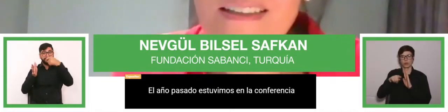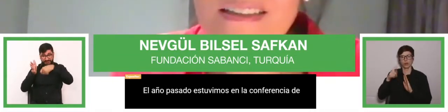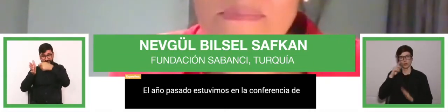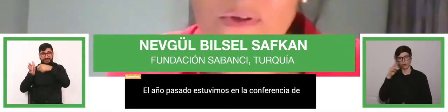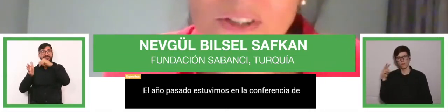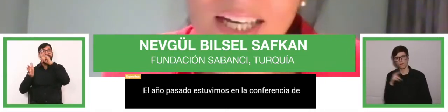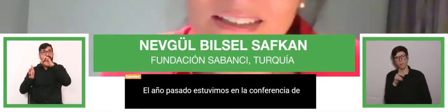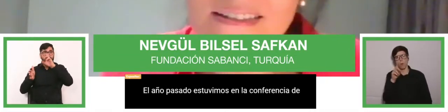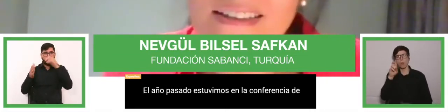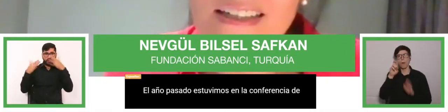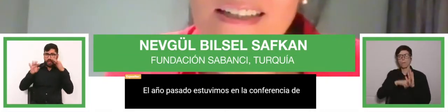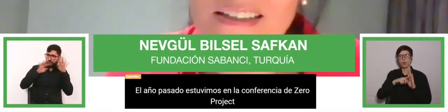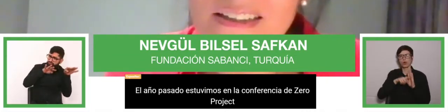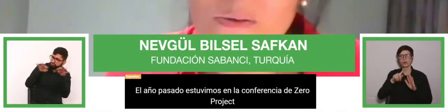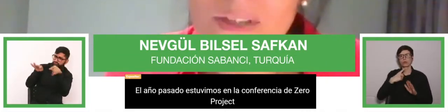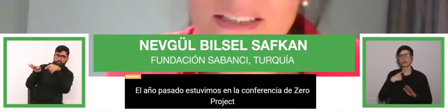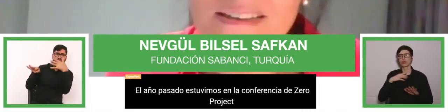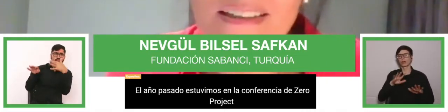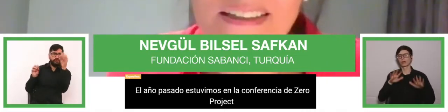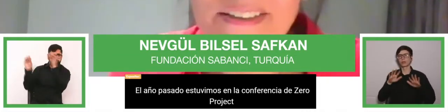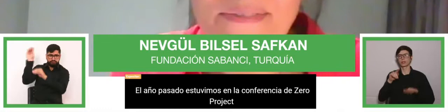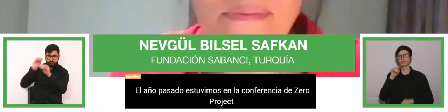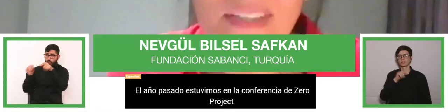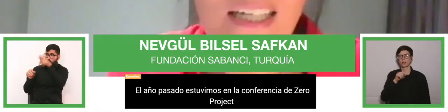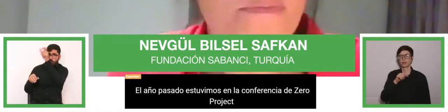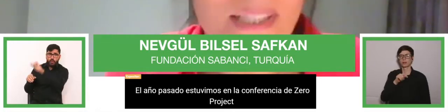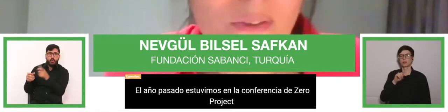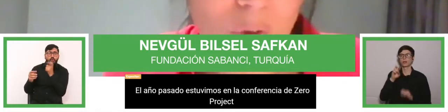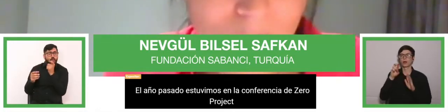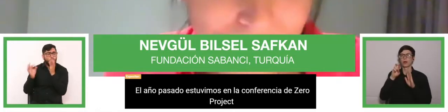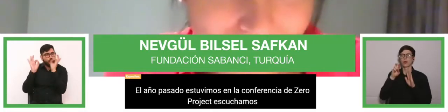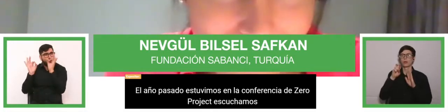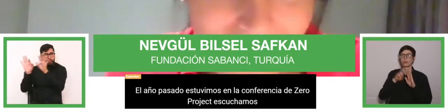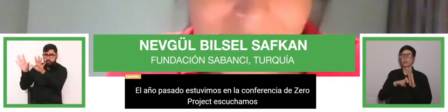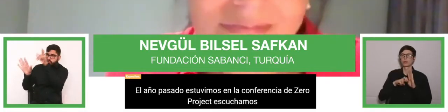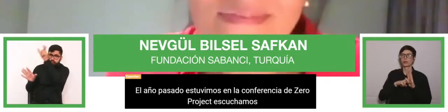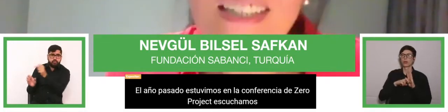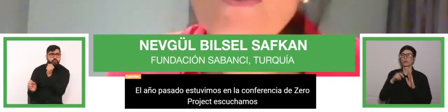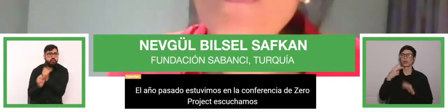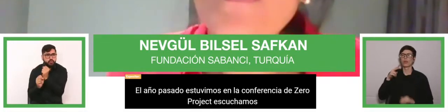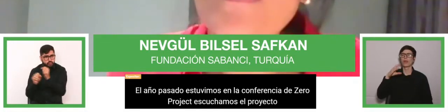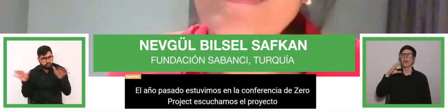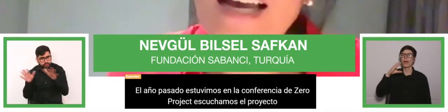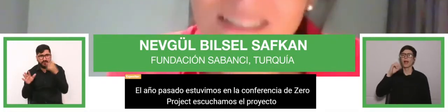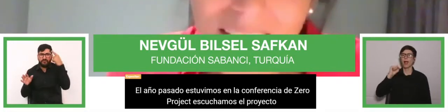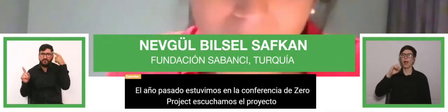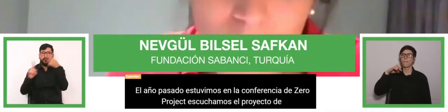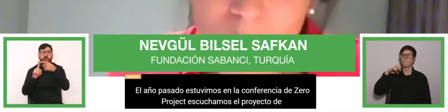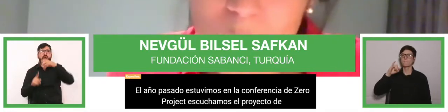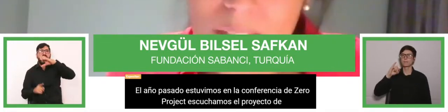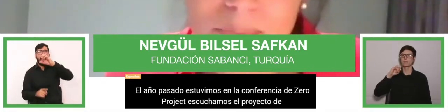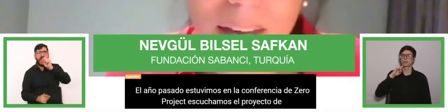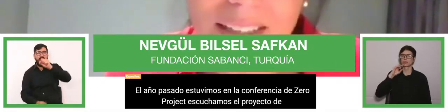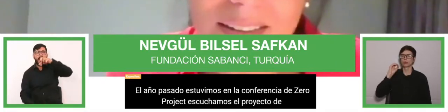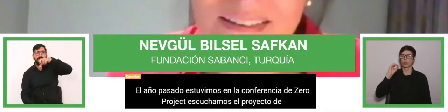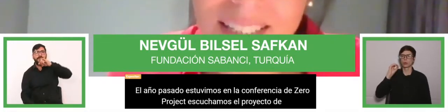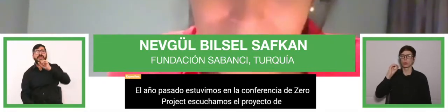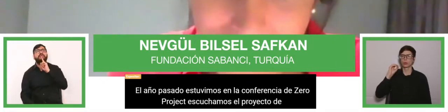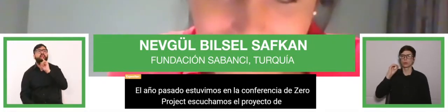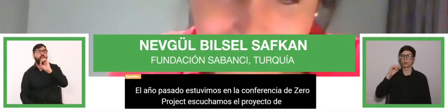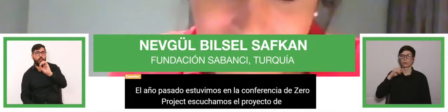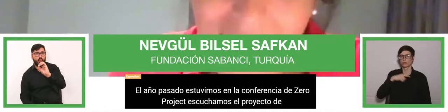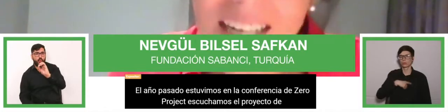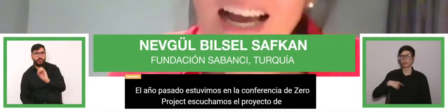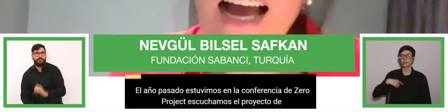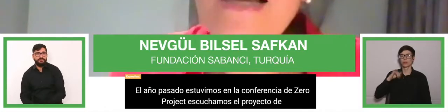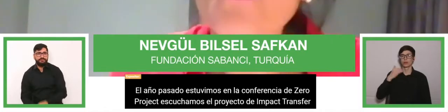was the project with Capito. So that's how we met